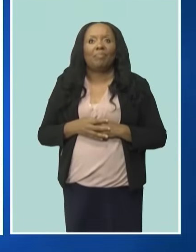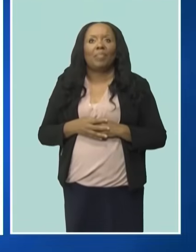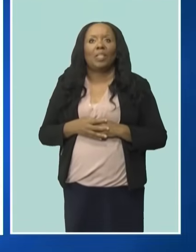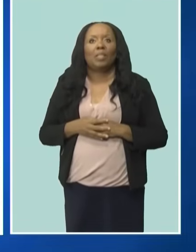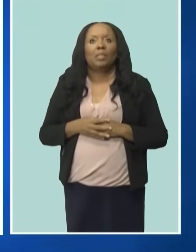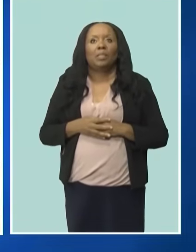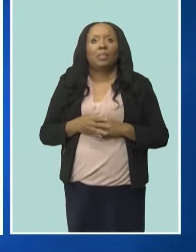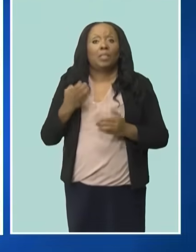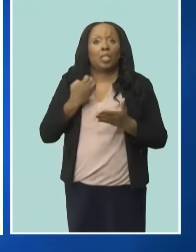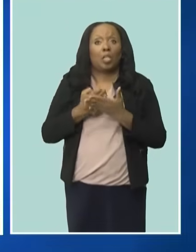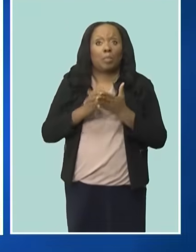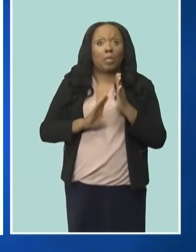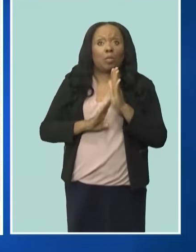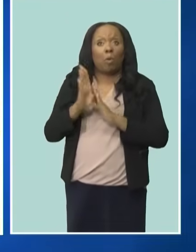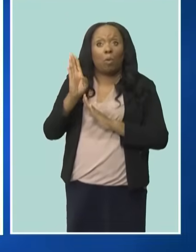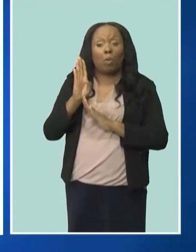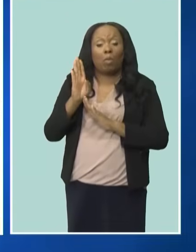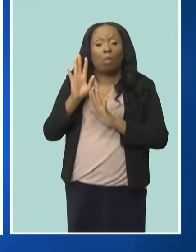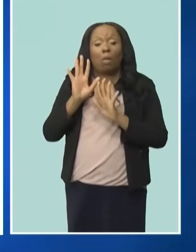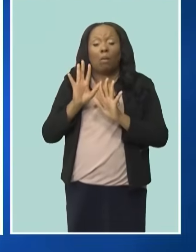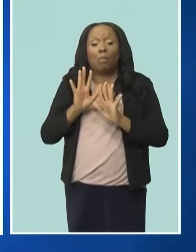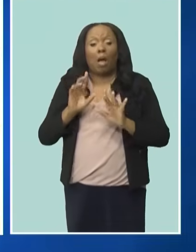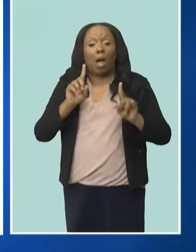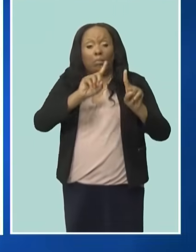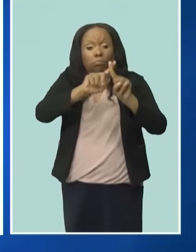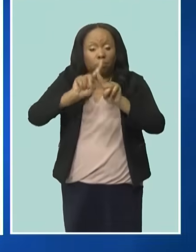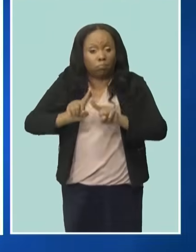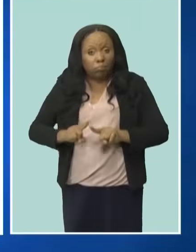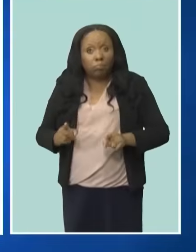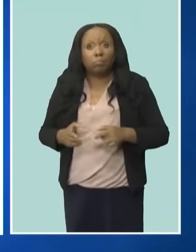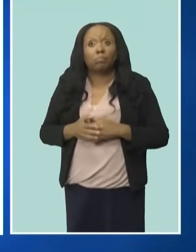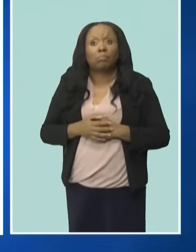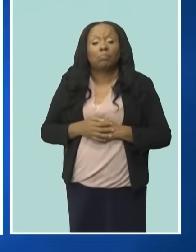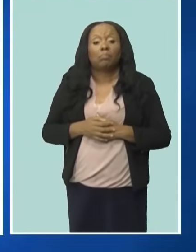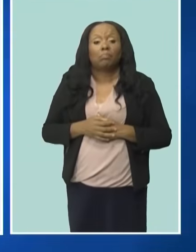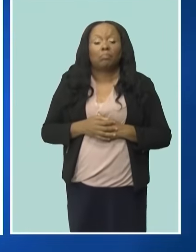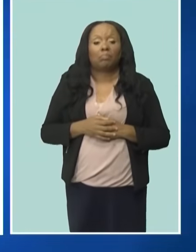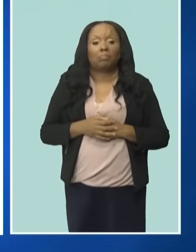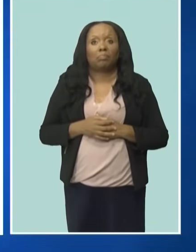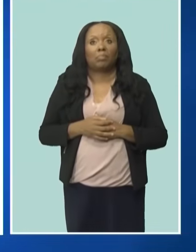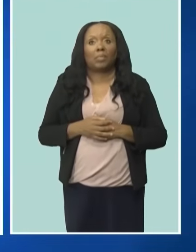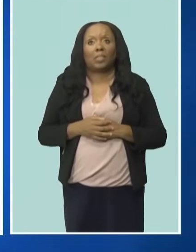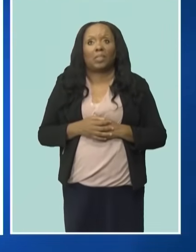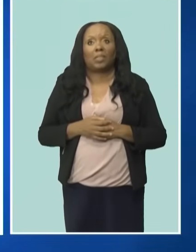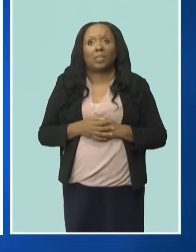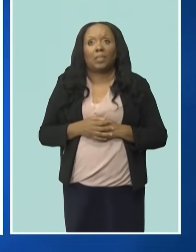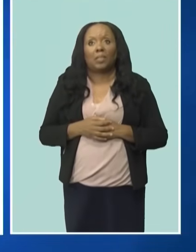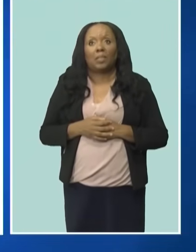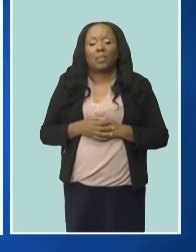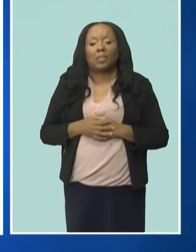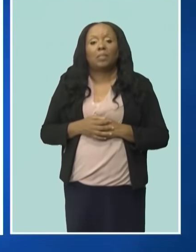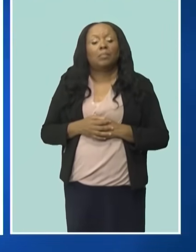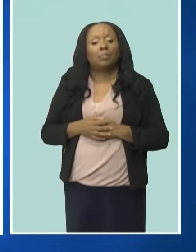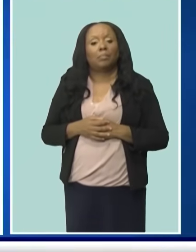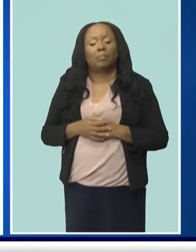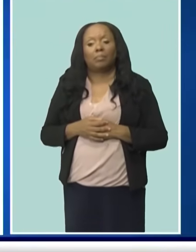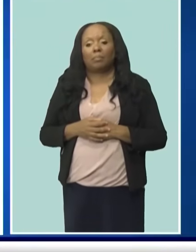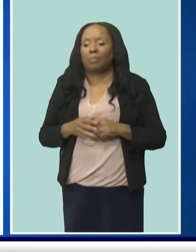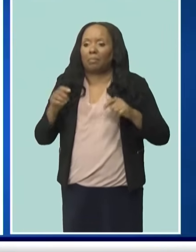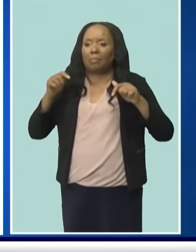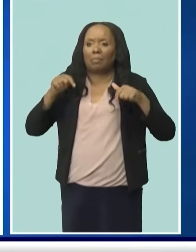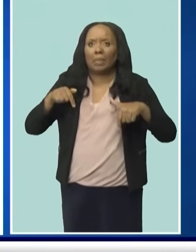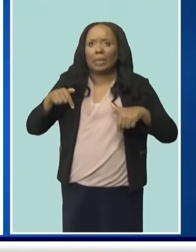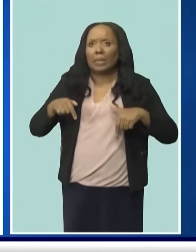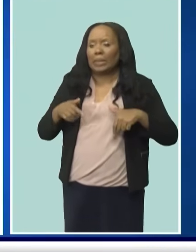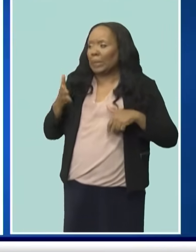the economy came from across multiple sectors. This is probably one of the broad-based expansion we've had in a while,